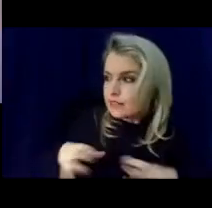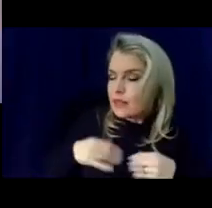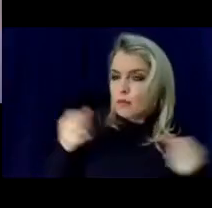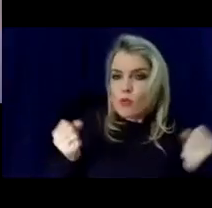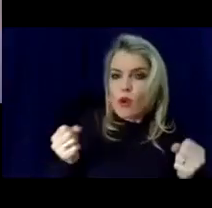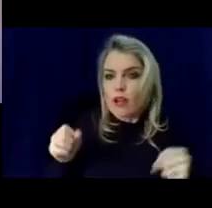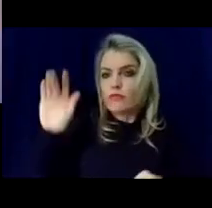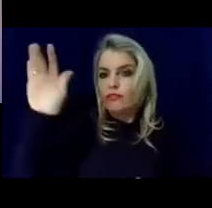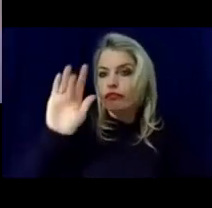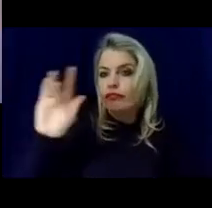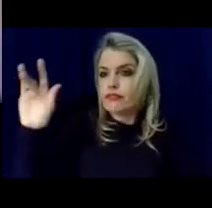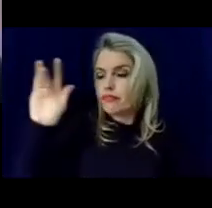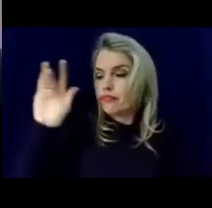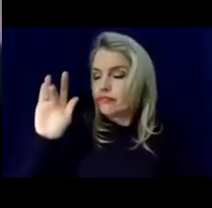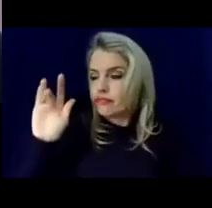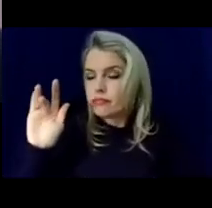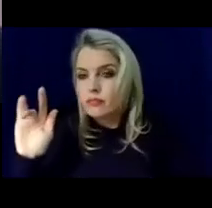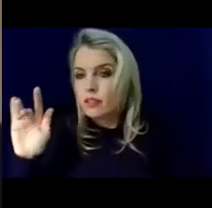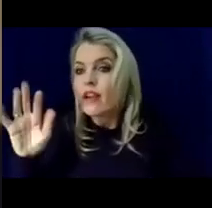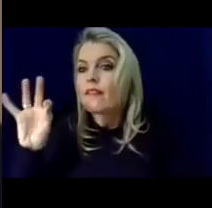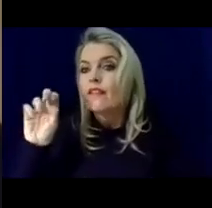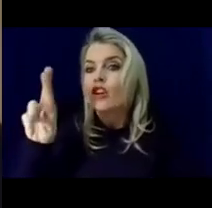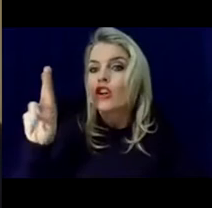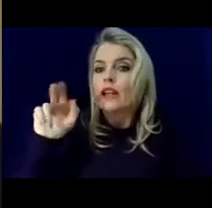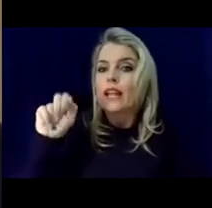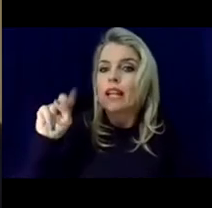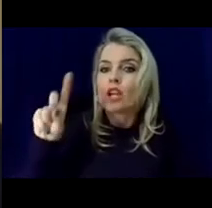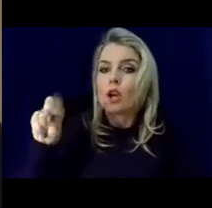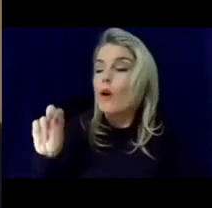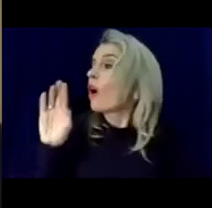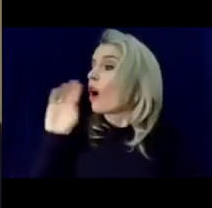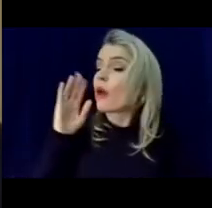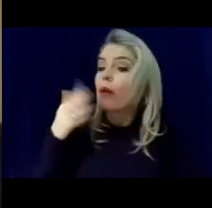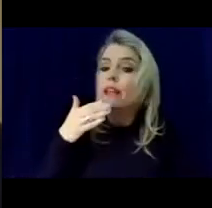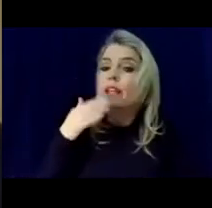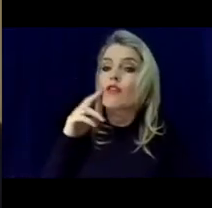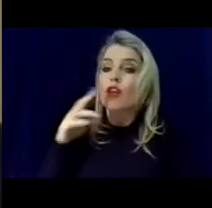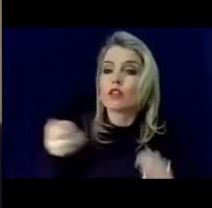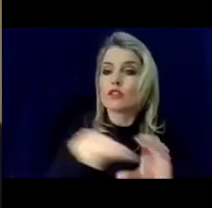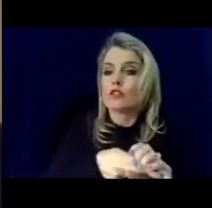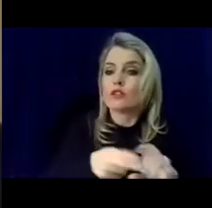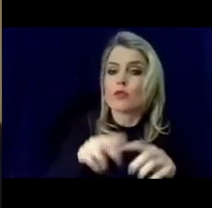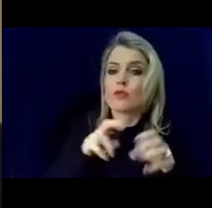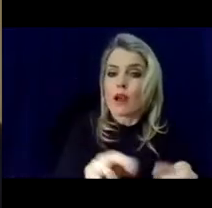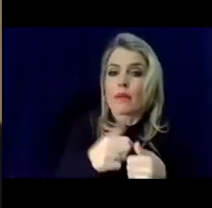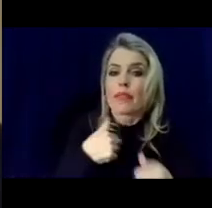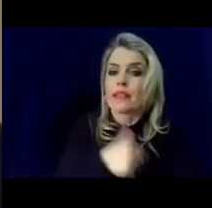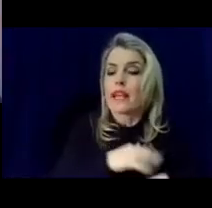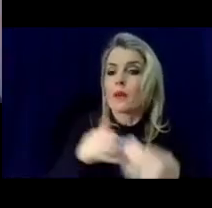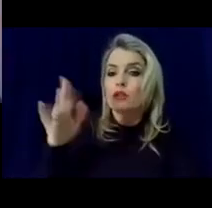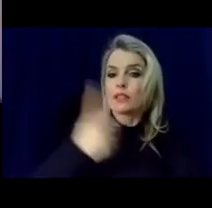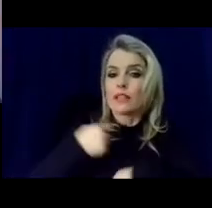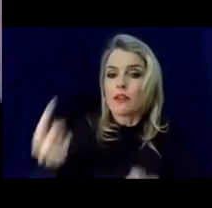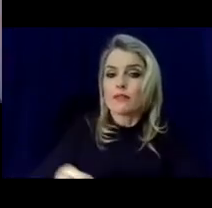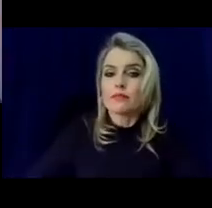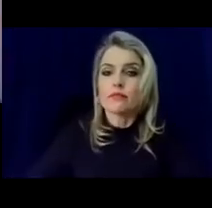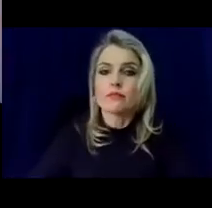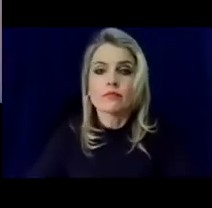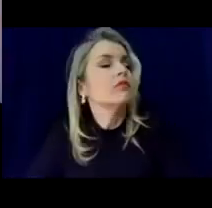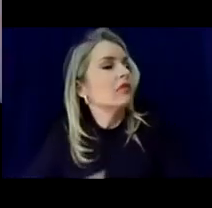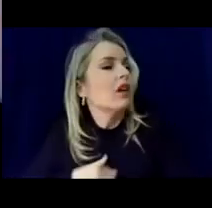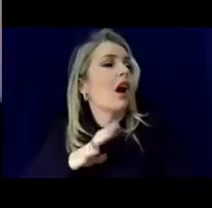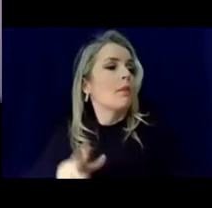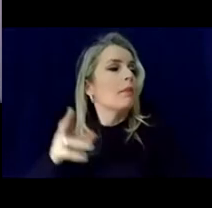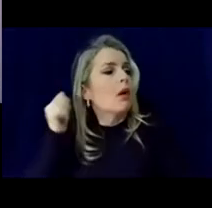mounted smartphone. This is Fernando. Hello, and thank you for choosing to ride with us. How has your day been so far? I'm all right, bro.